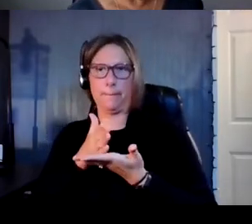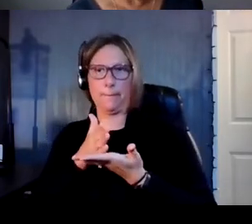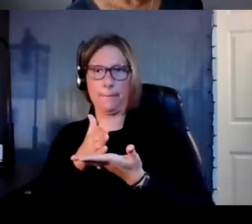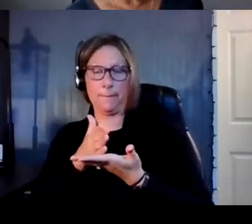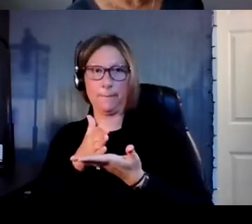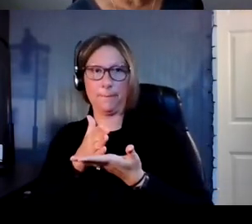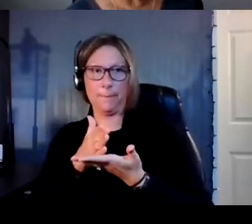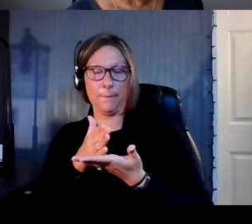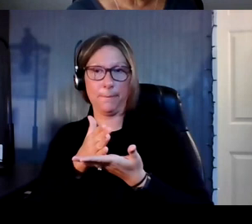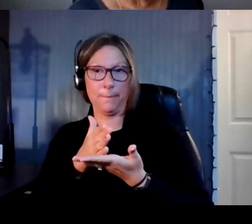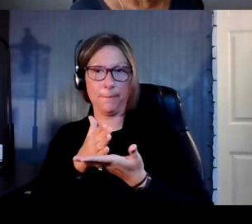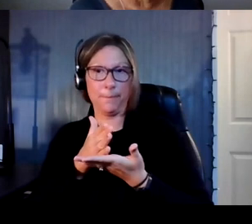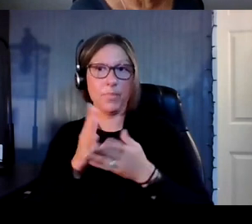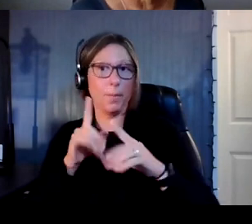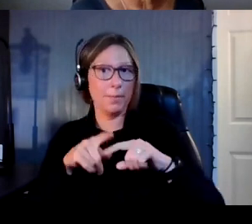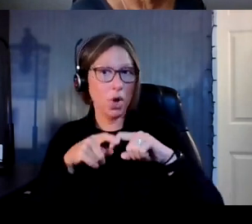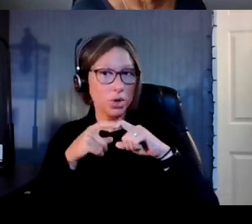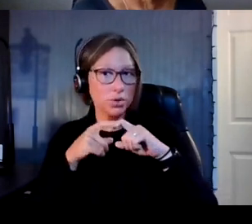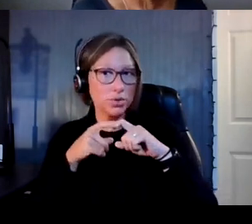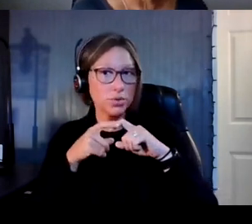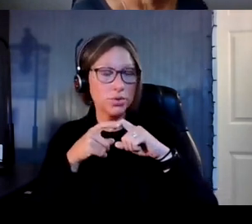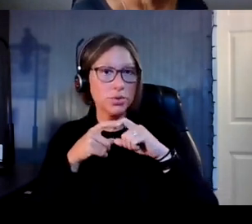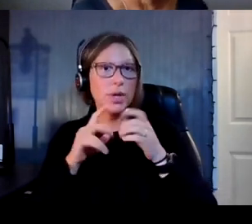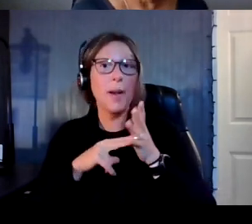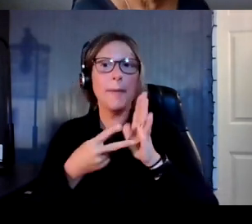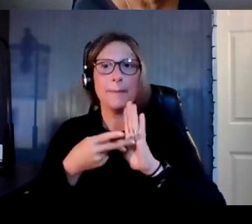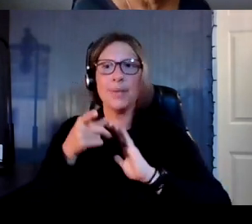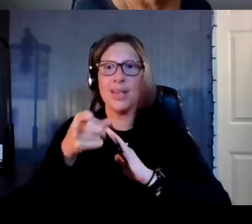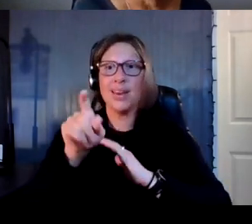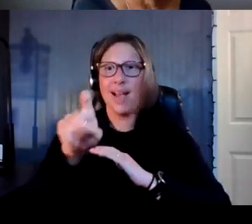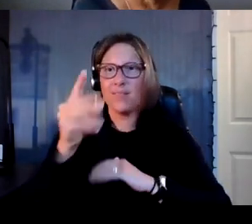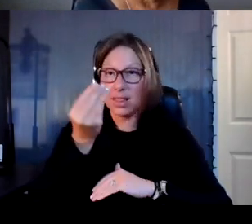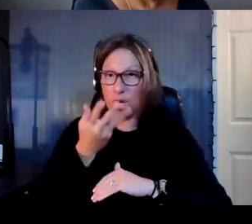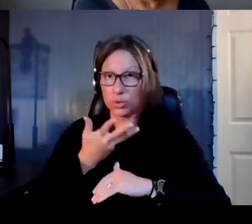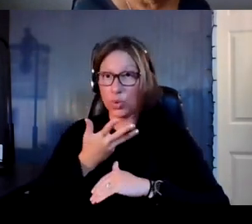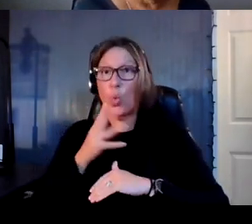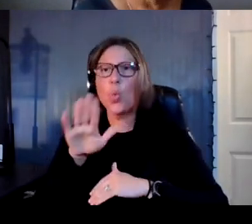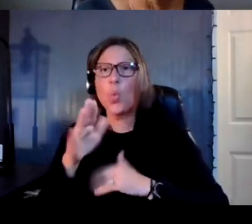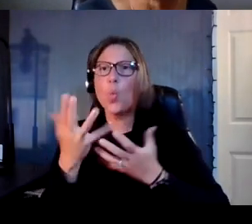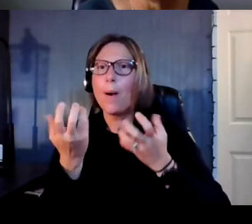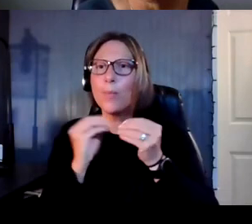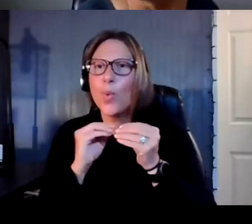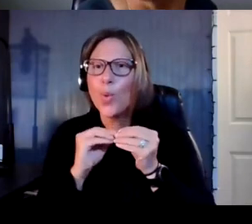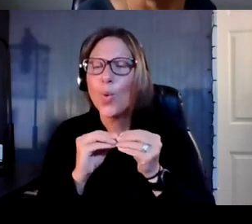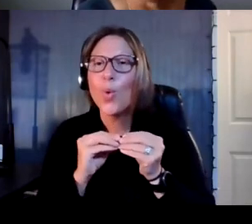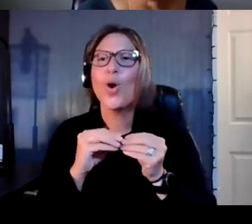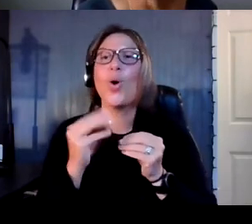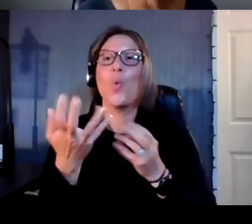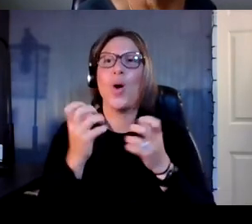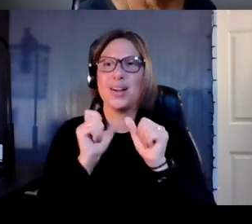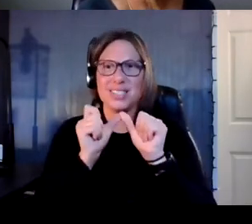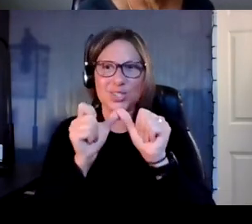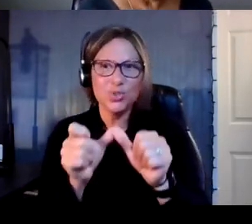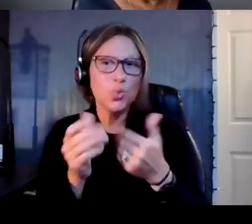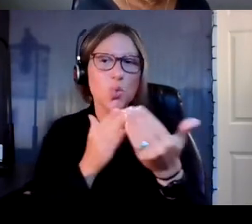going to insert those pauses so that they have to let us know that they want more. They want continuation of whatever